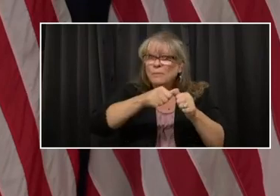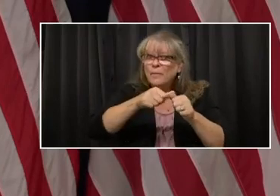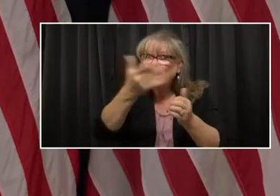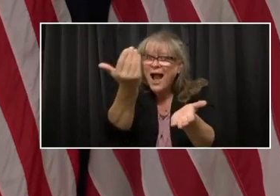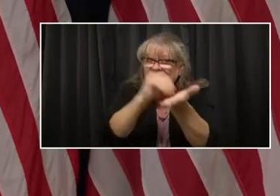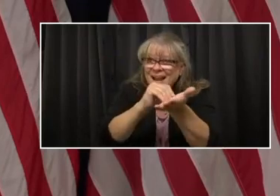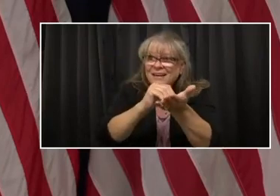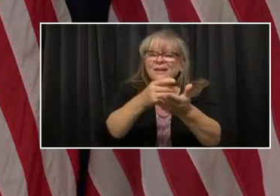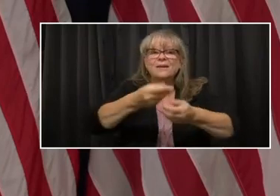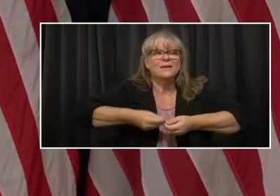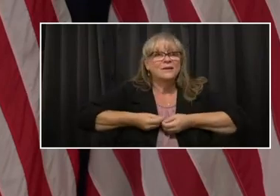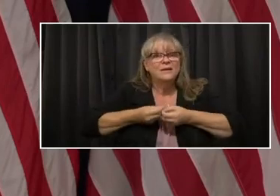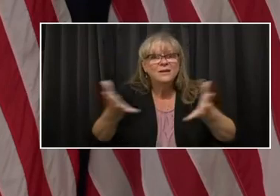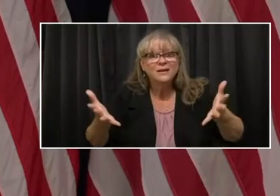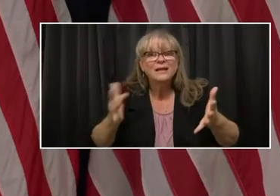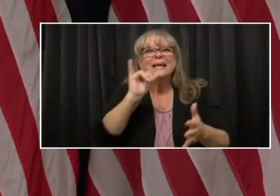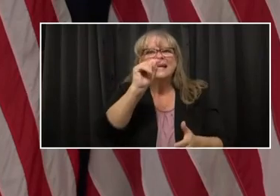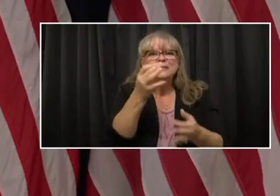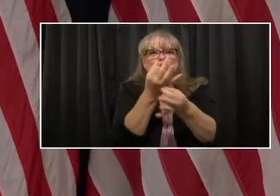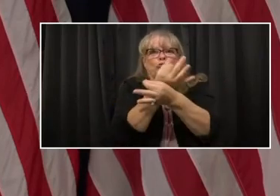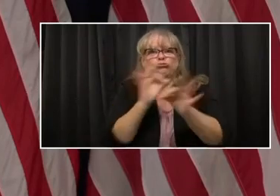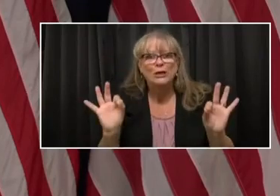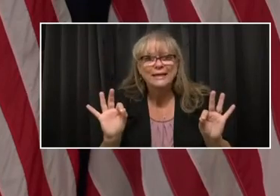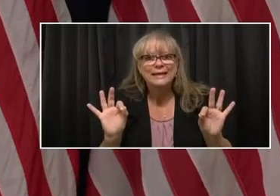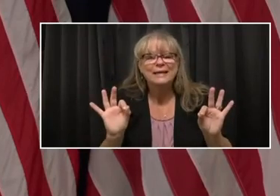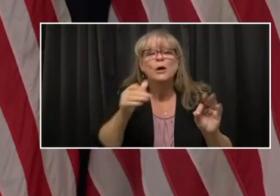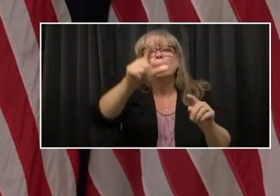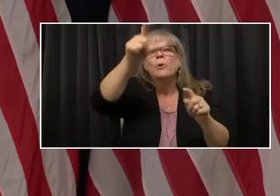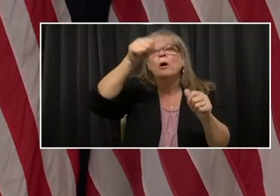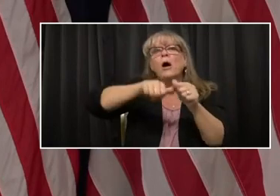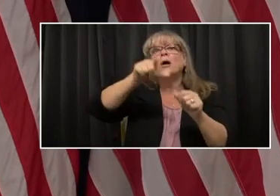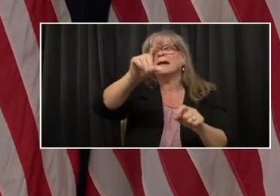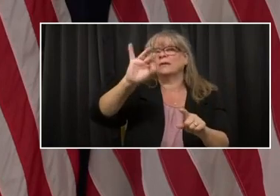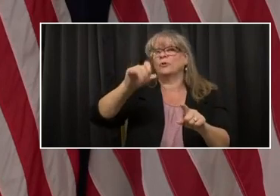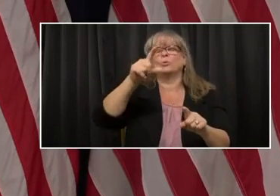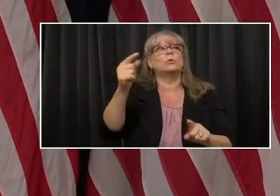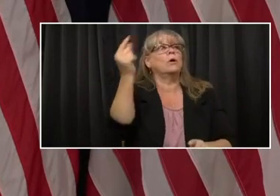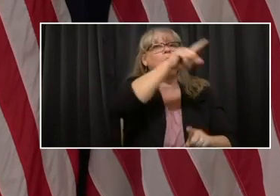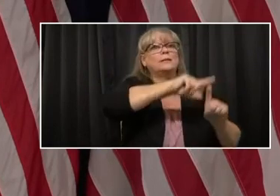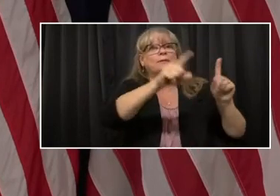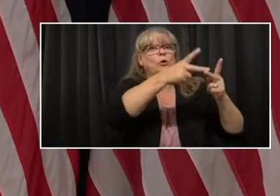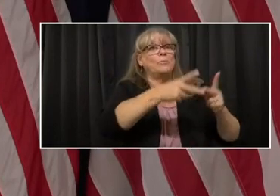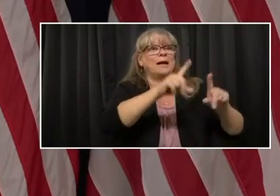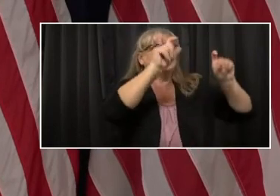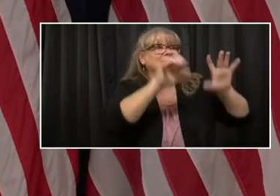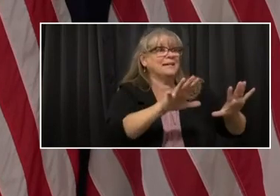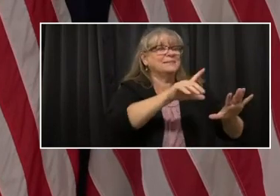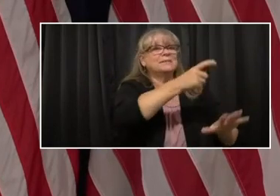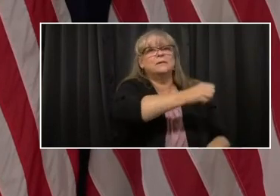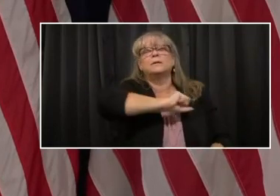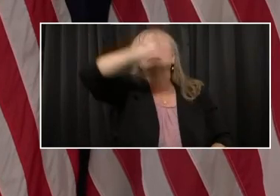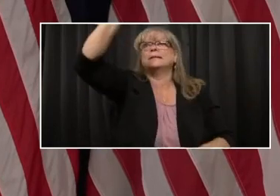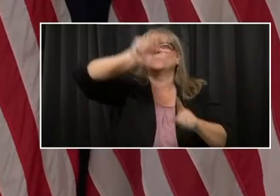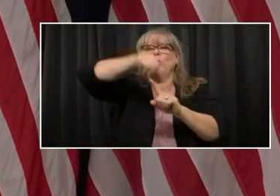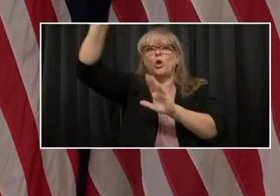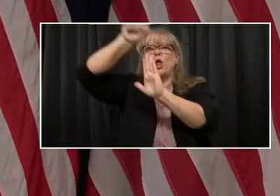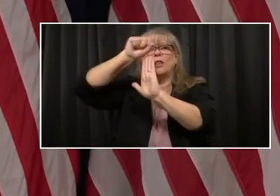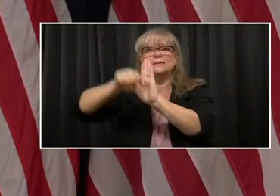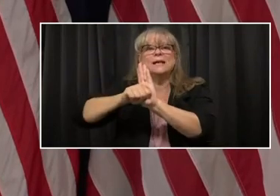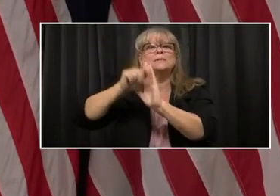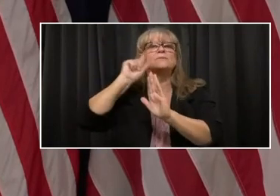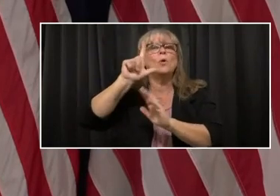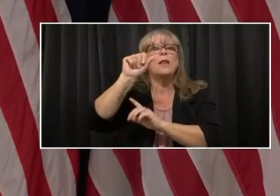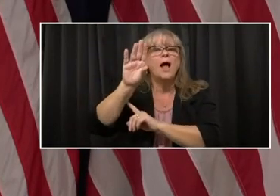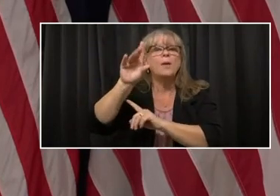actually heard a lot of folks to get 2 day turnaround, but it'll almost always be by 3 days. But they're hitting the 2 day quite a bit, which is great. 2 to 3